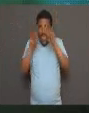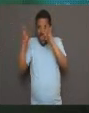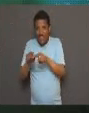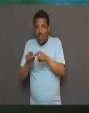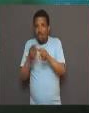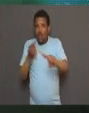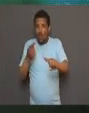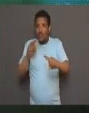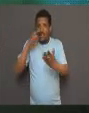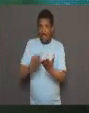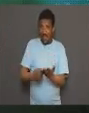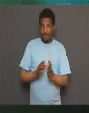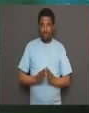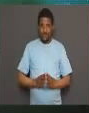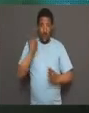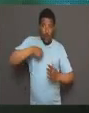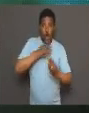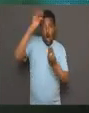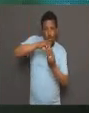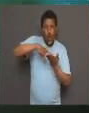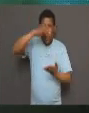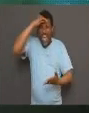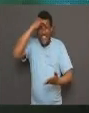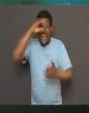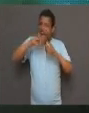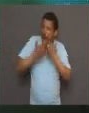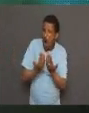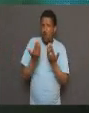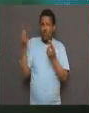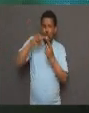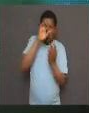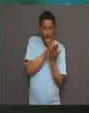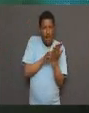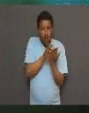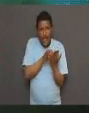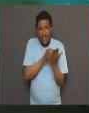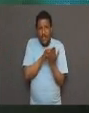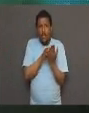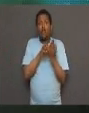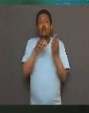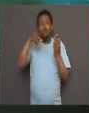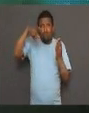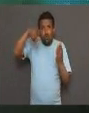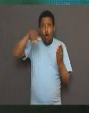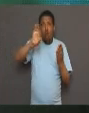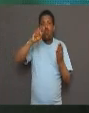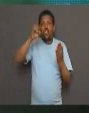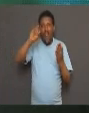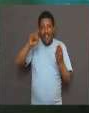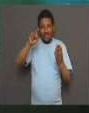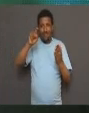data. We also learned how to calculate proportional